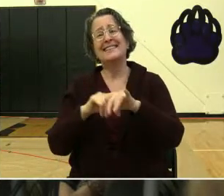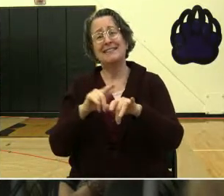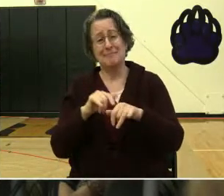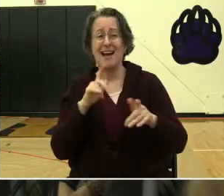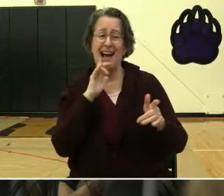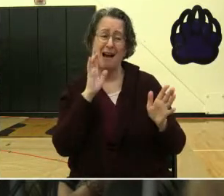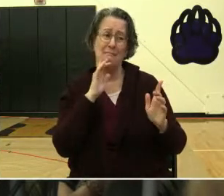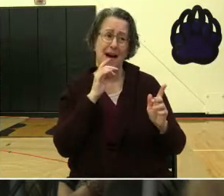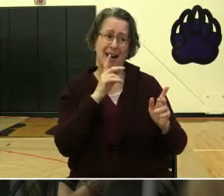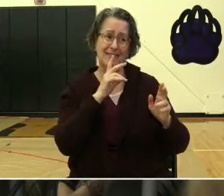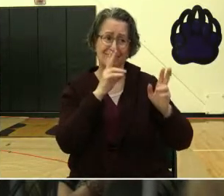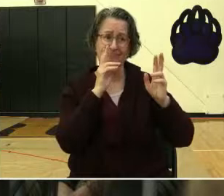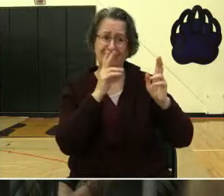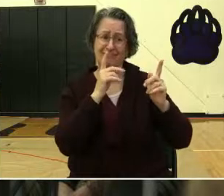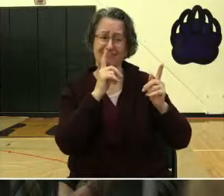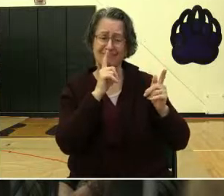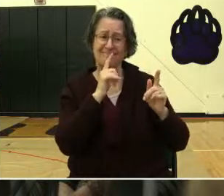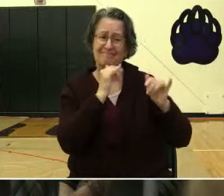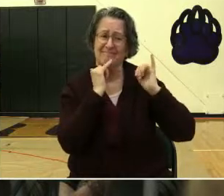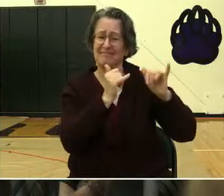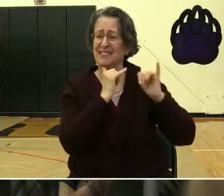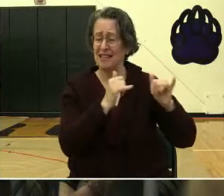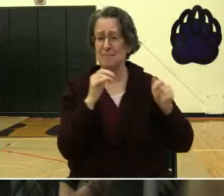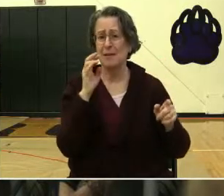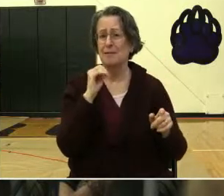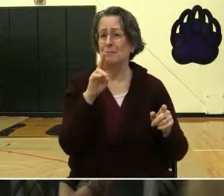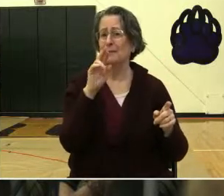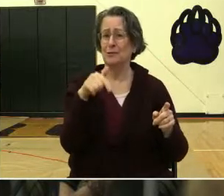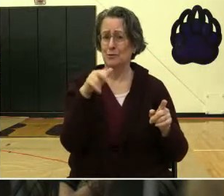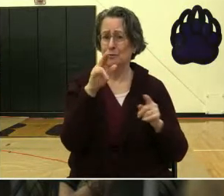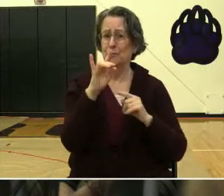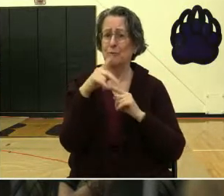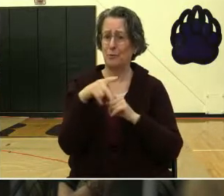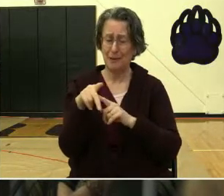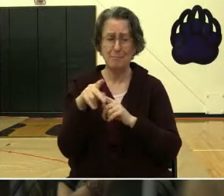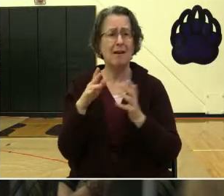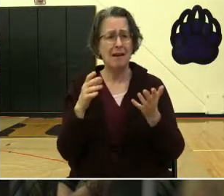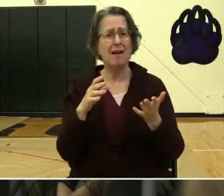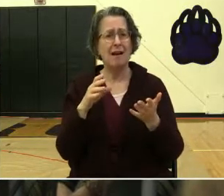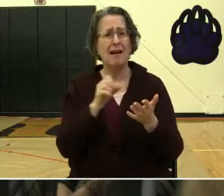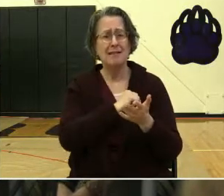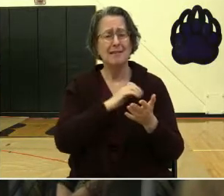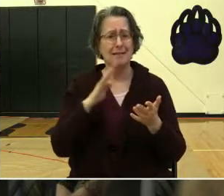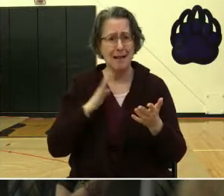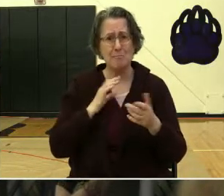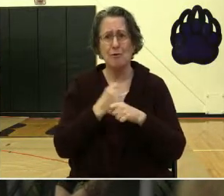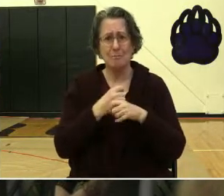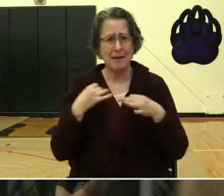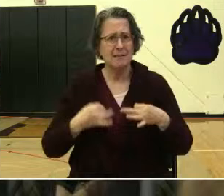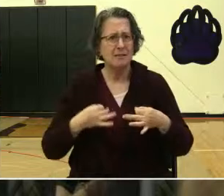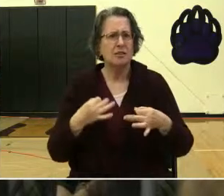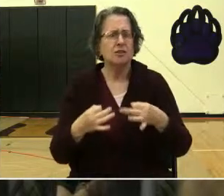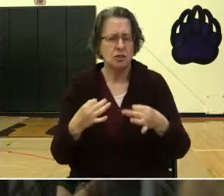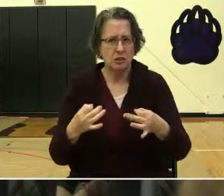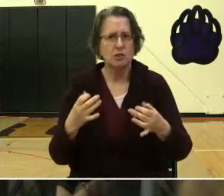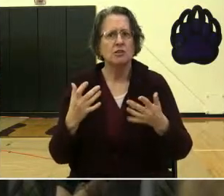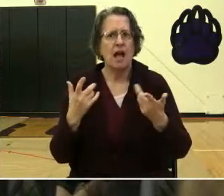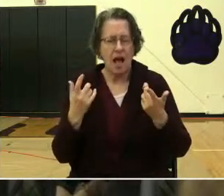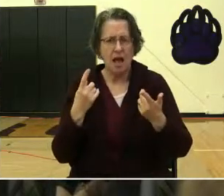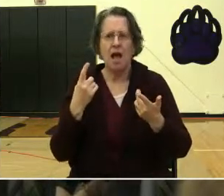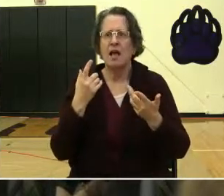here that there are other things that that we're doing um routinely in uh to